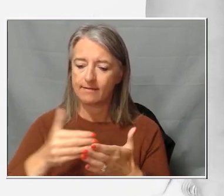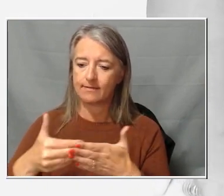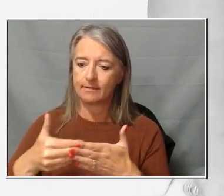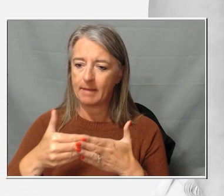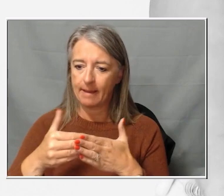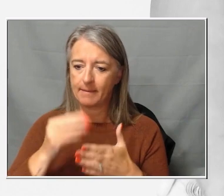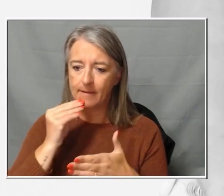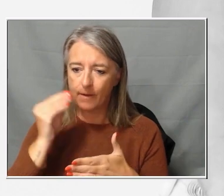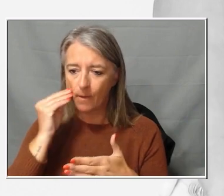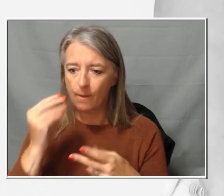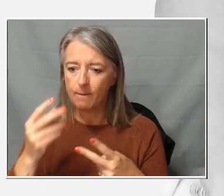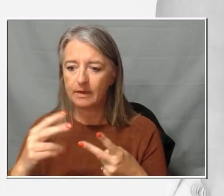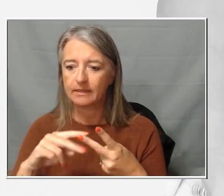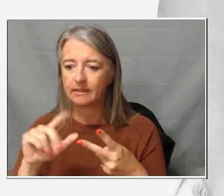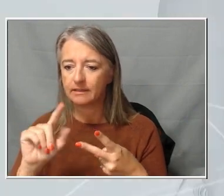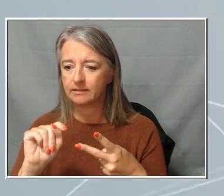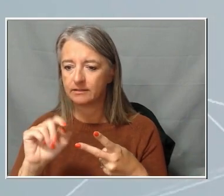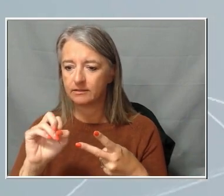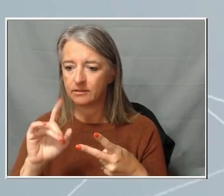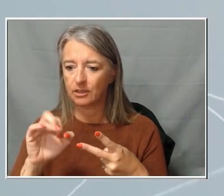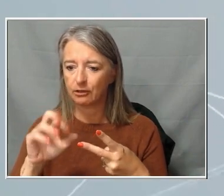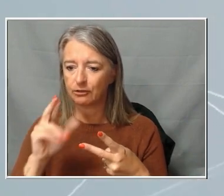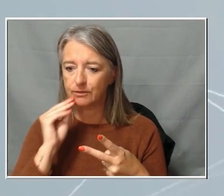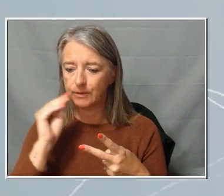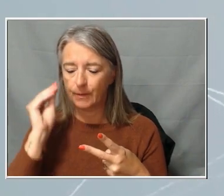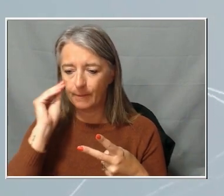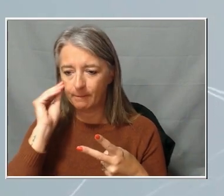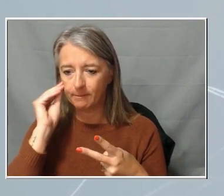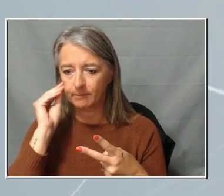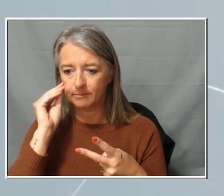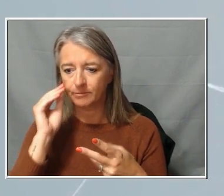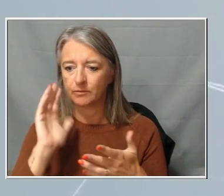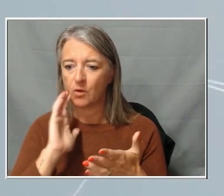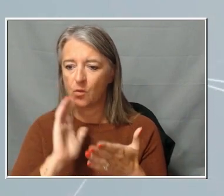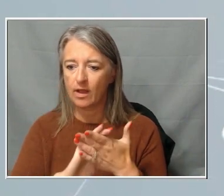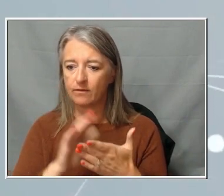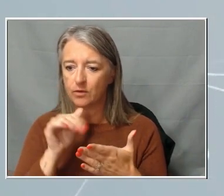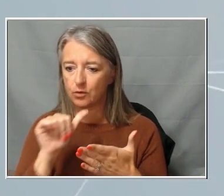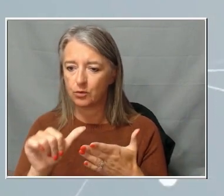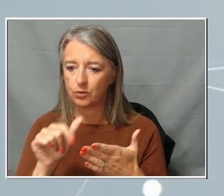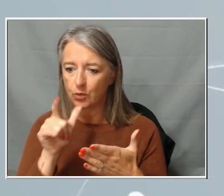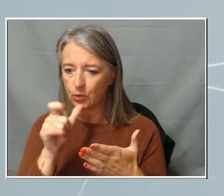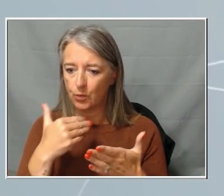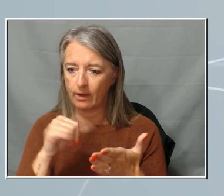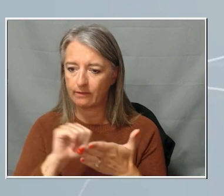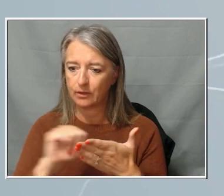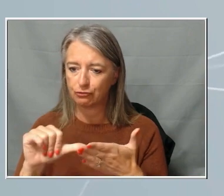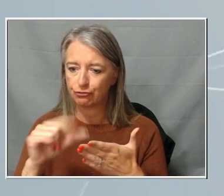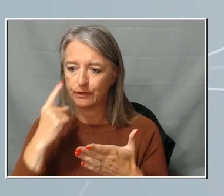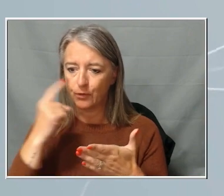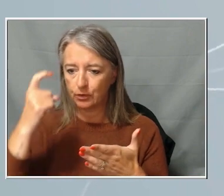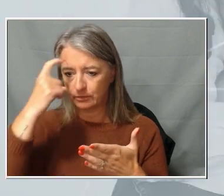one on the way, and then a wife who's about ready to undergo surgery for a tumor. Yeah,